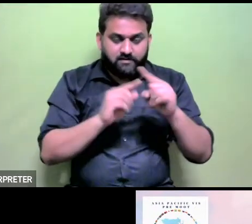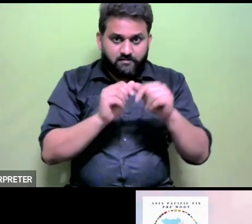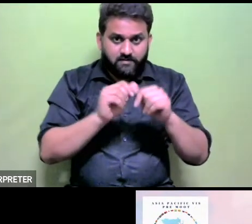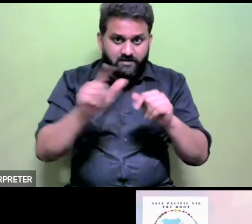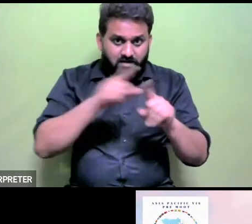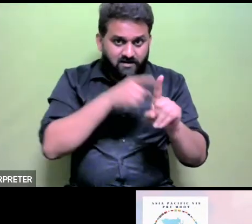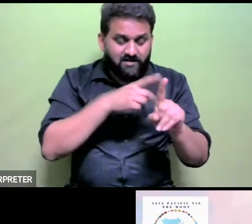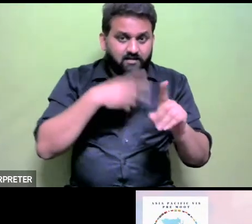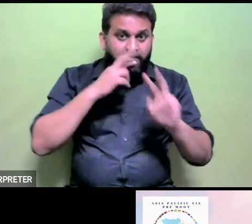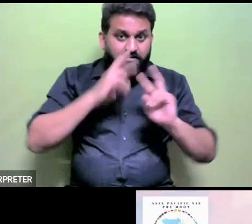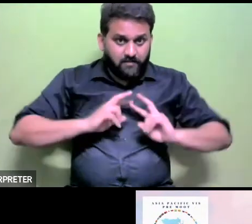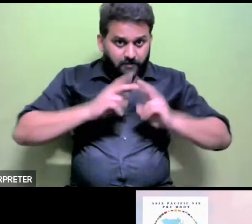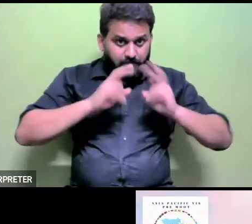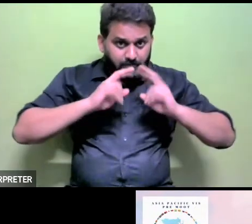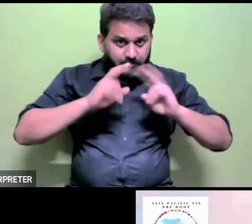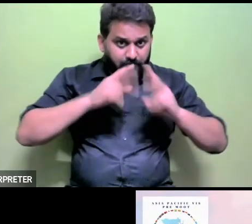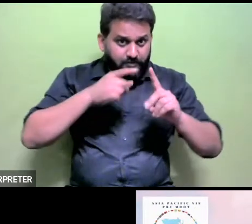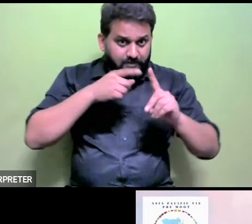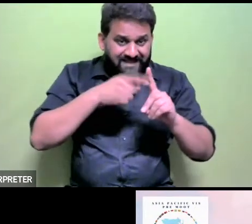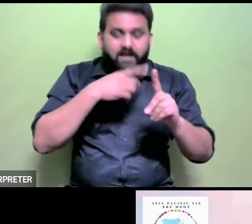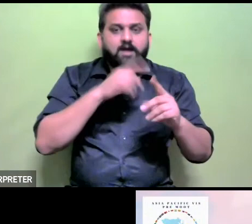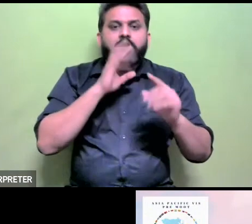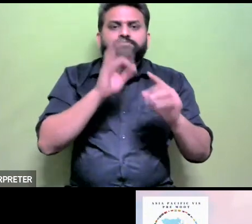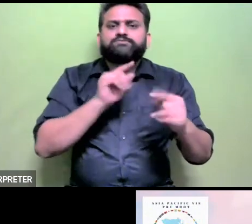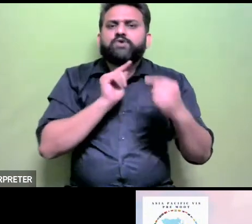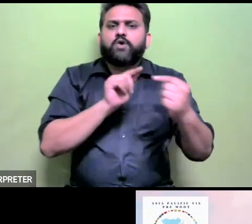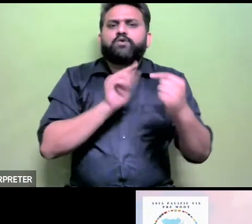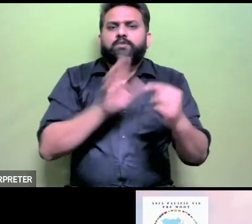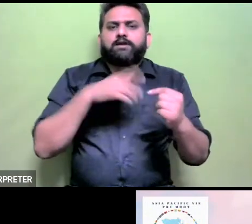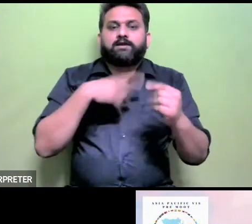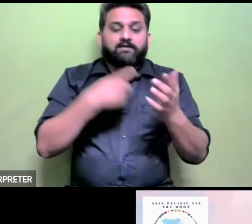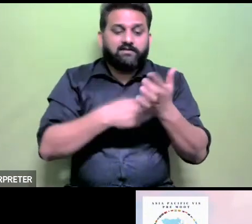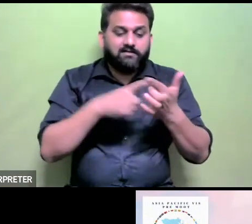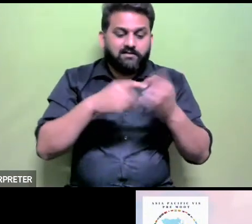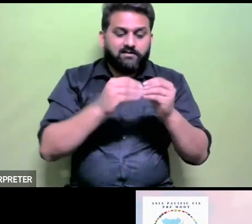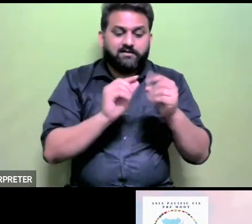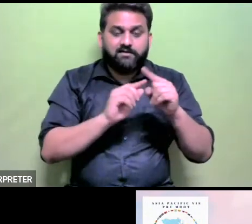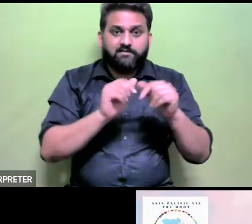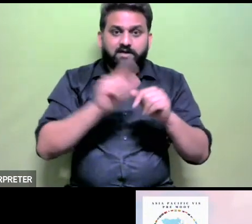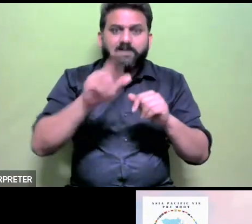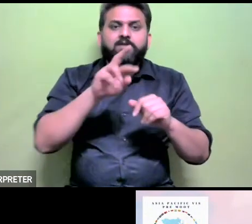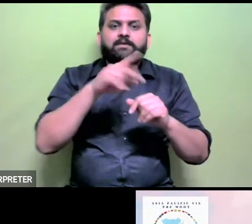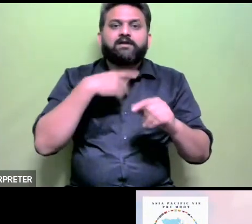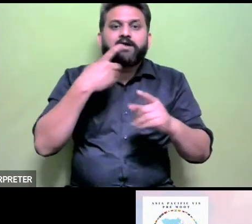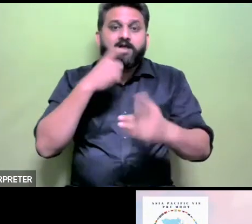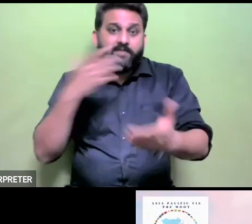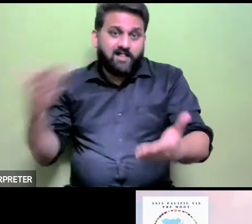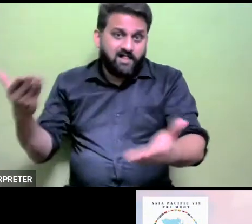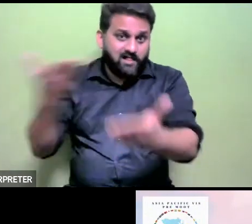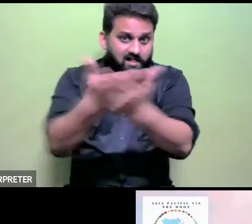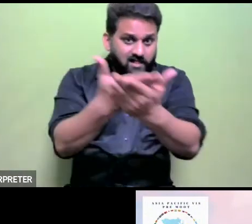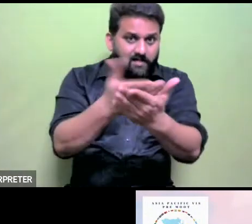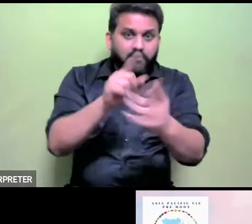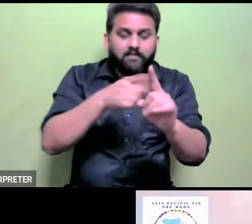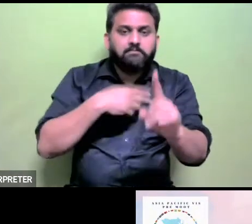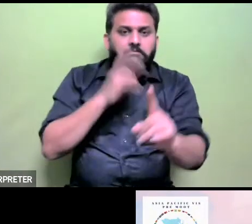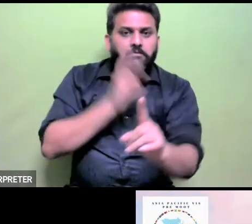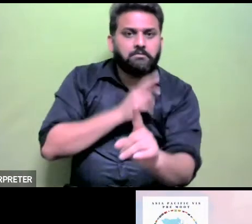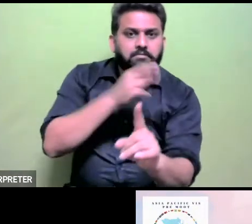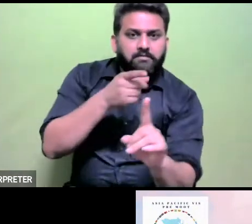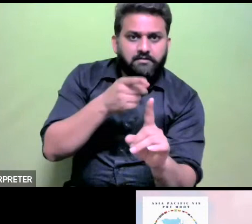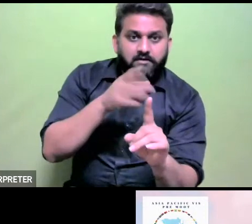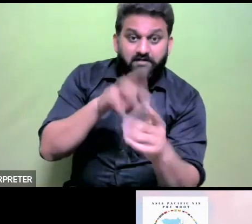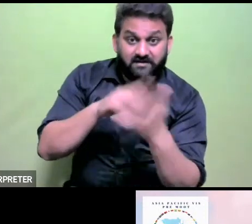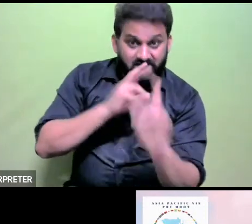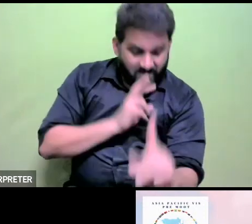respondent is not an argument. Actually, it is a rebuttal of claimant's argument. So basically, as a respondent,